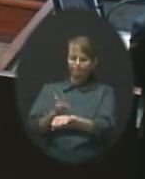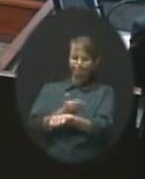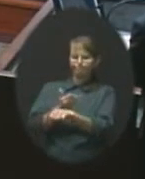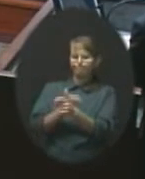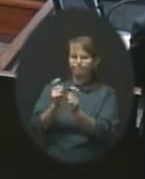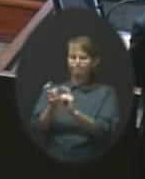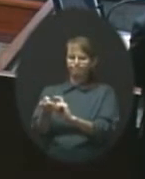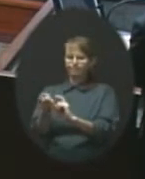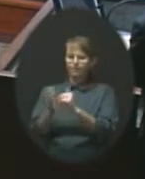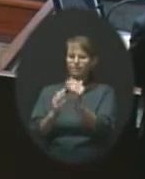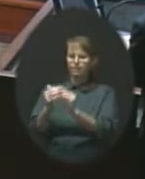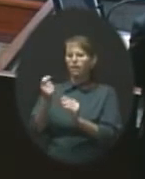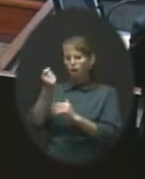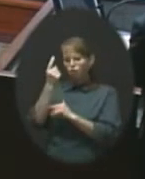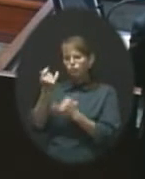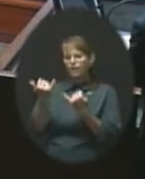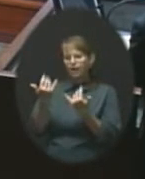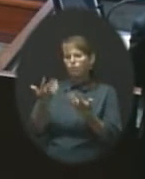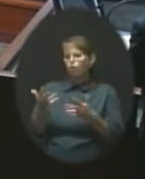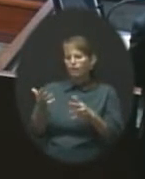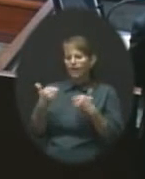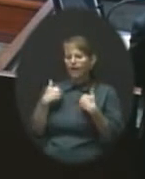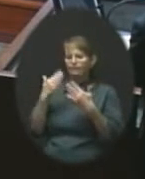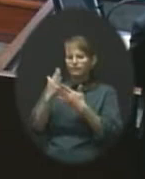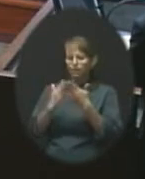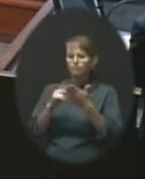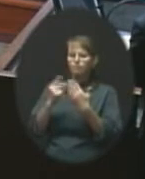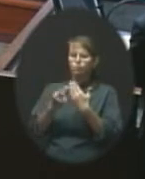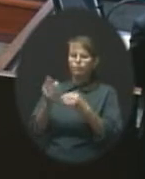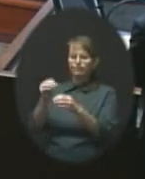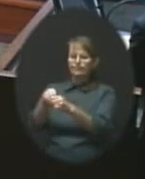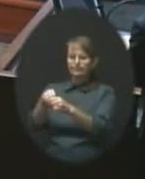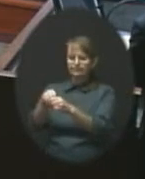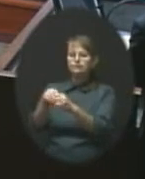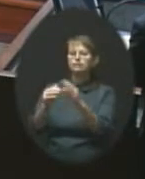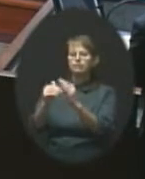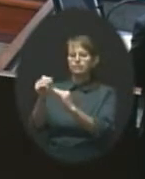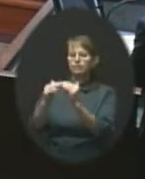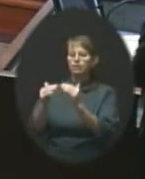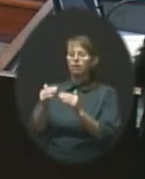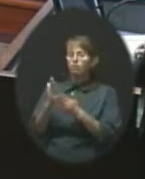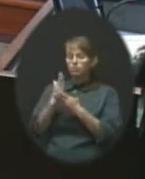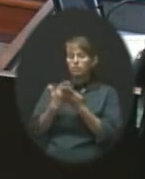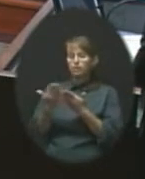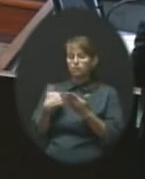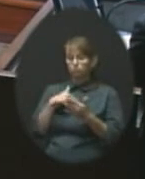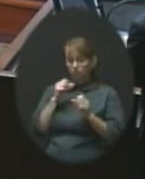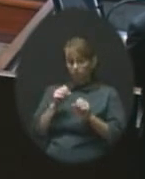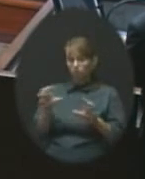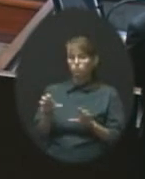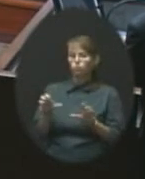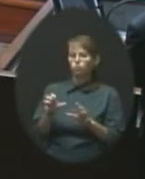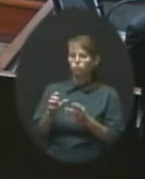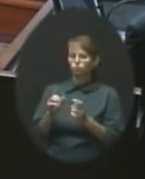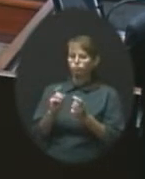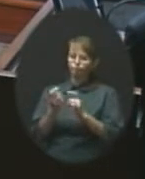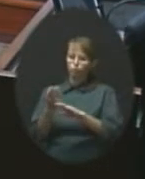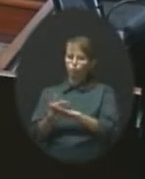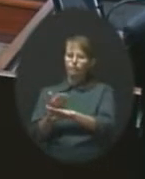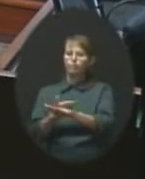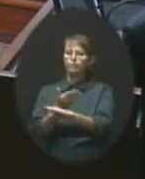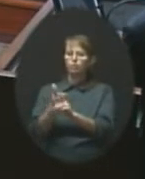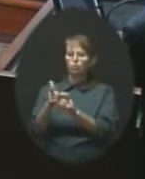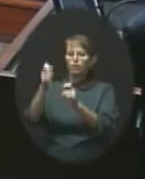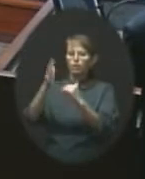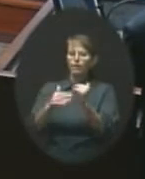understanding that we've got some programs in there now, are there some things that we would be able to do to be able to repurpose it quicker than a year and a